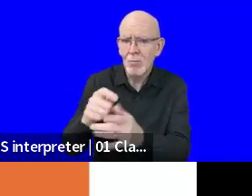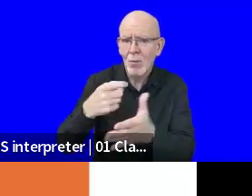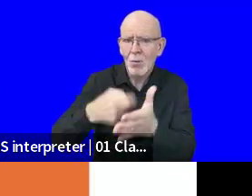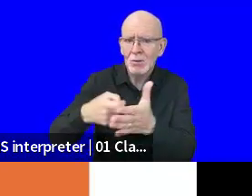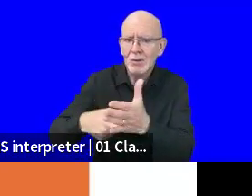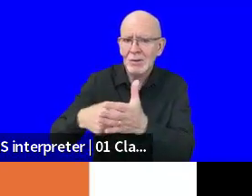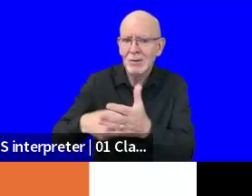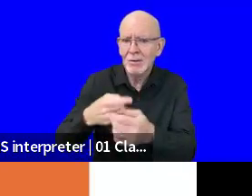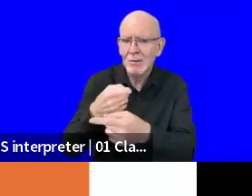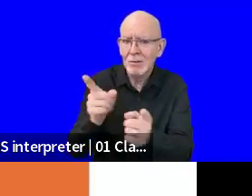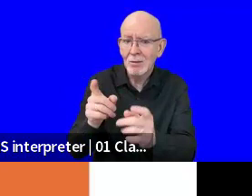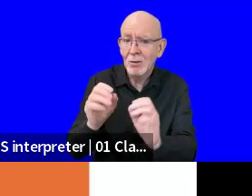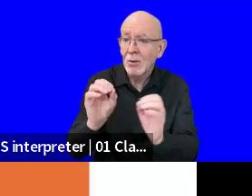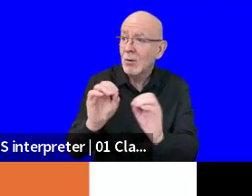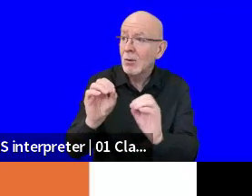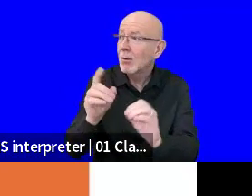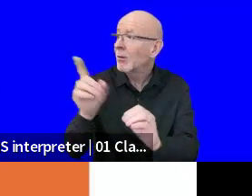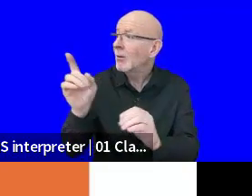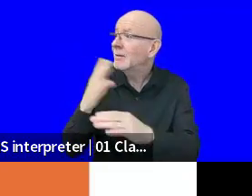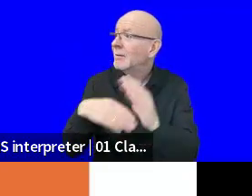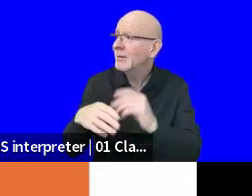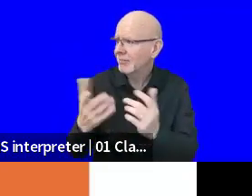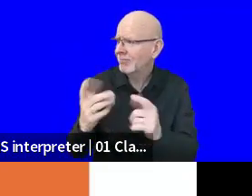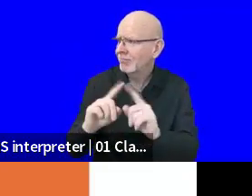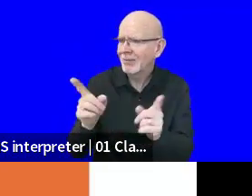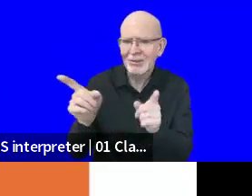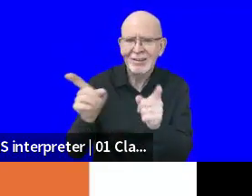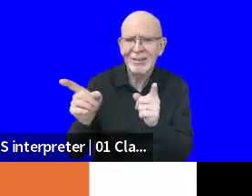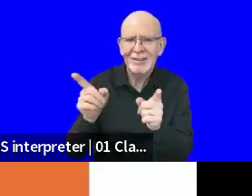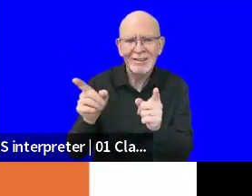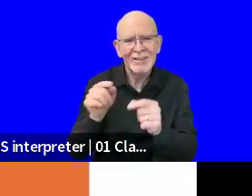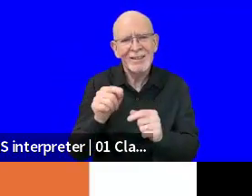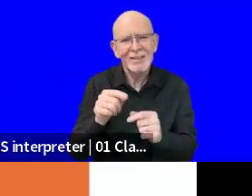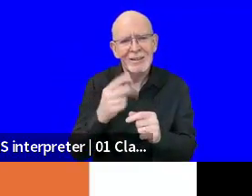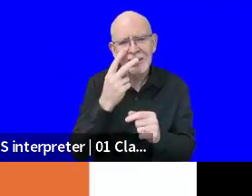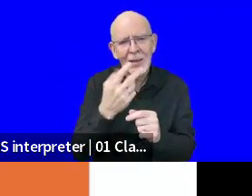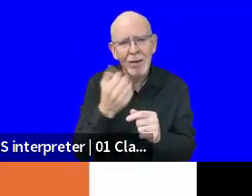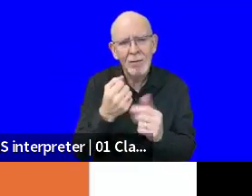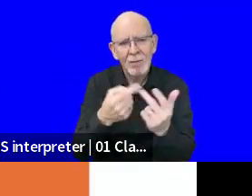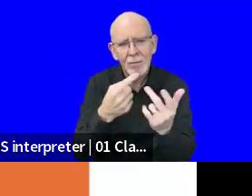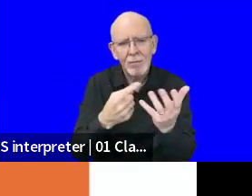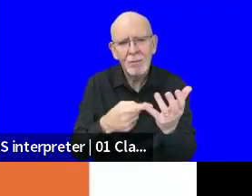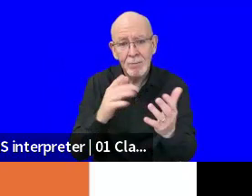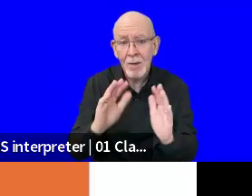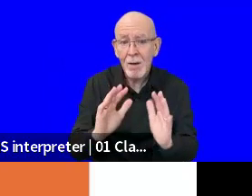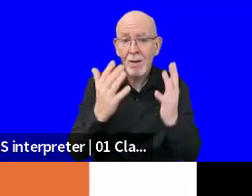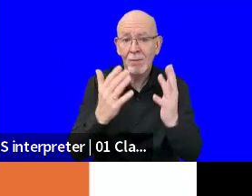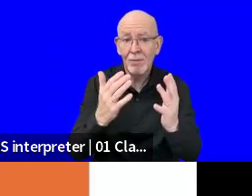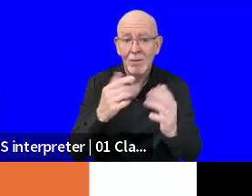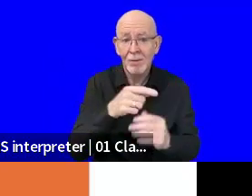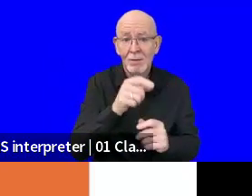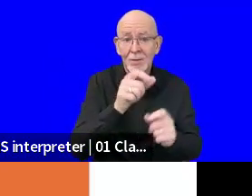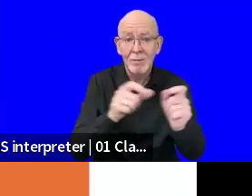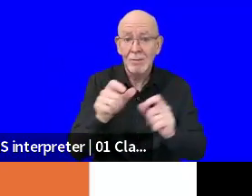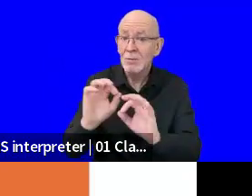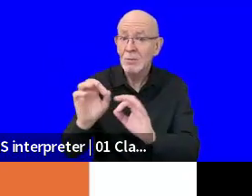for their lives that people without disabilities don't. And therefore, if those are not accounted for in social protection policies, it's